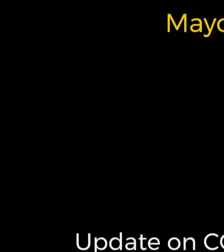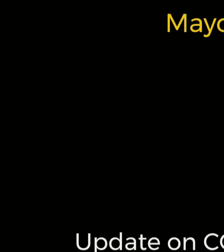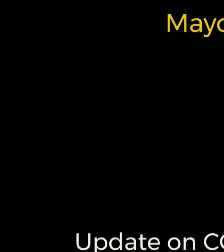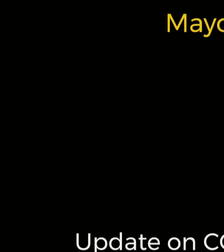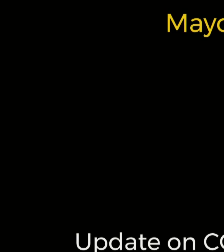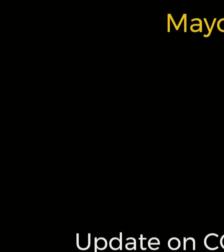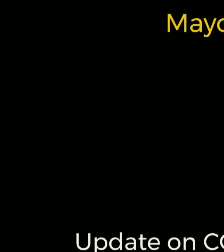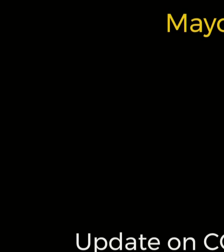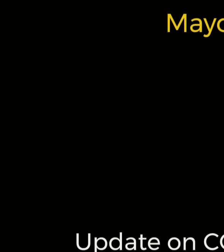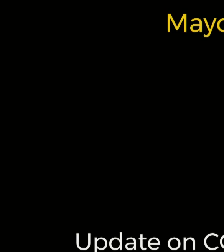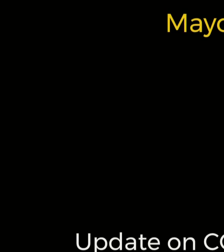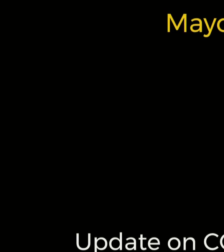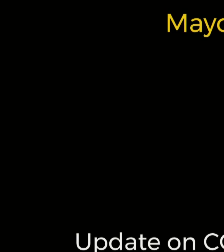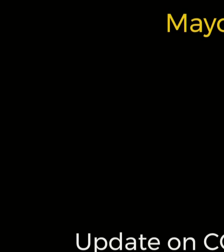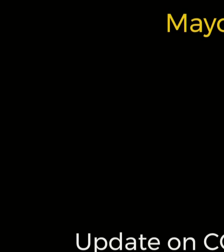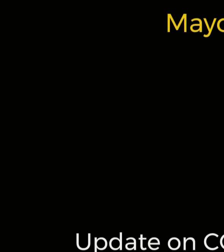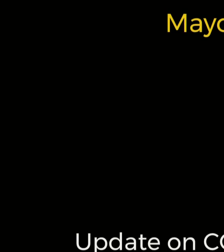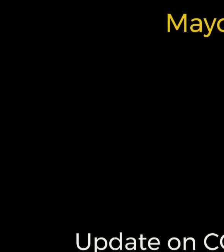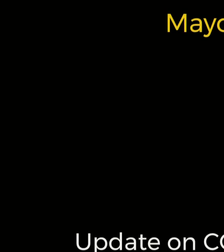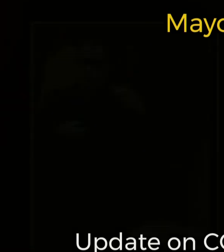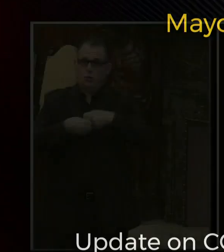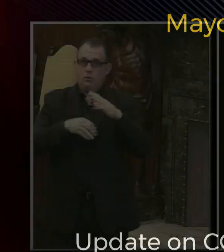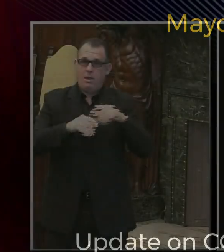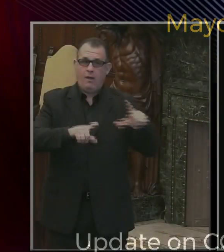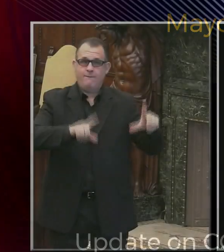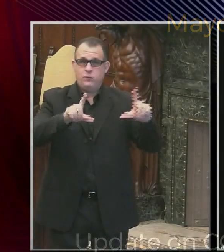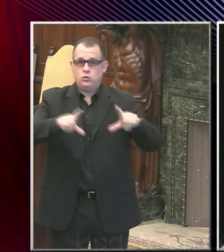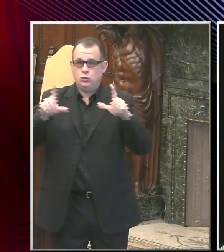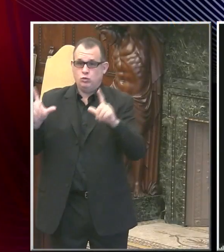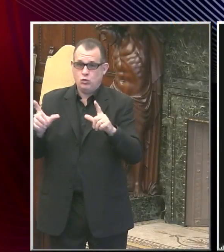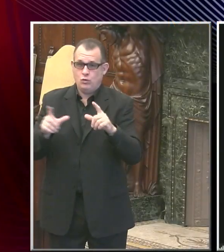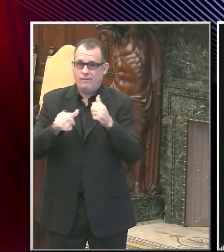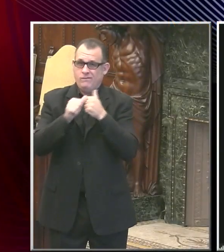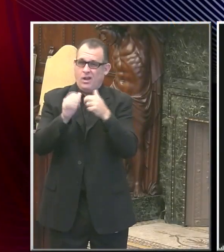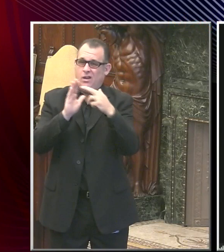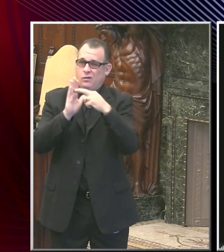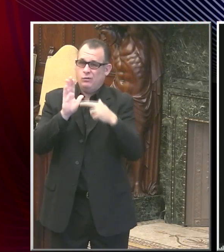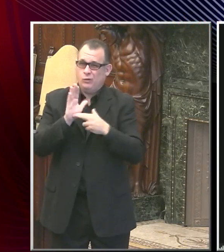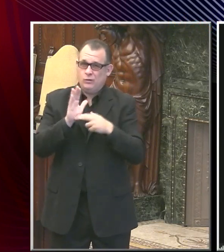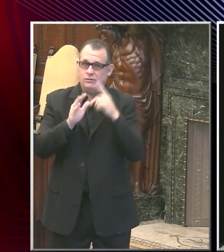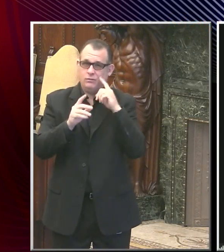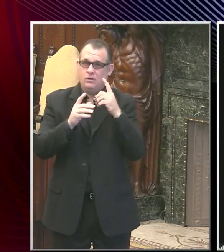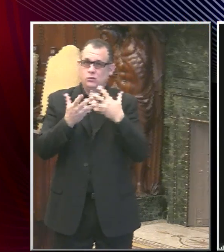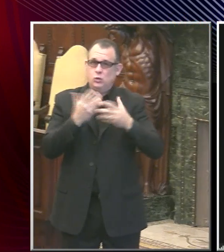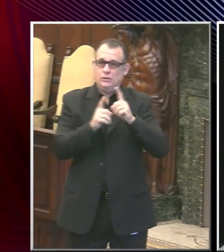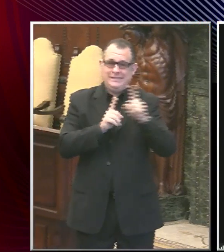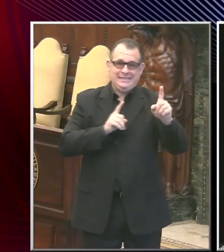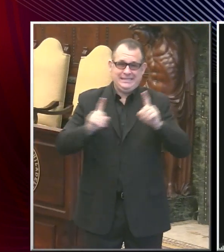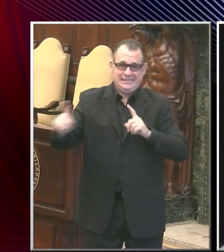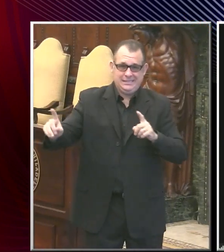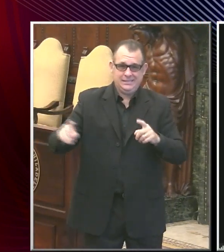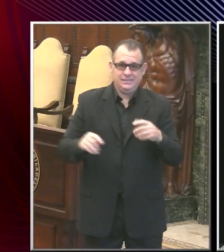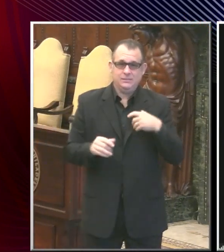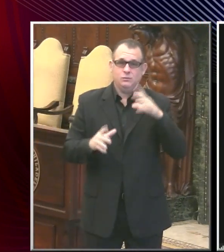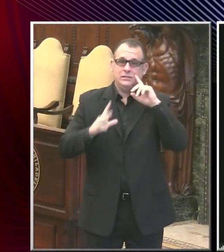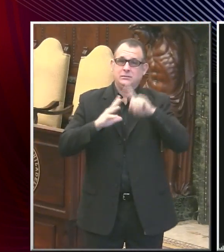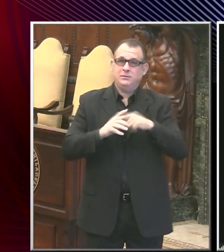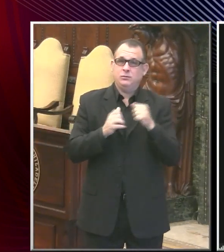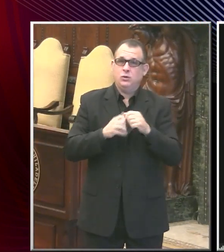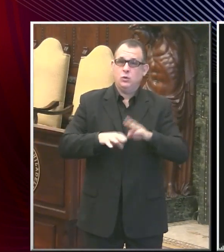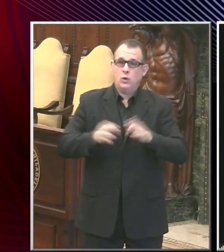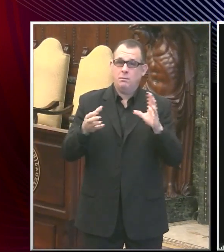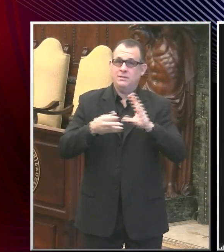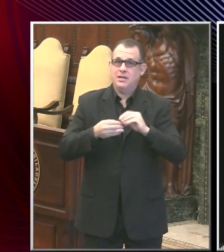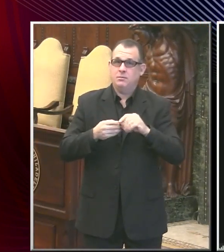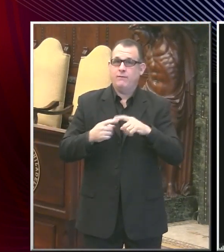the briefing virtually to adhere to social distancing guidelines. We will begin our briefing today with opening remarks from